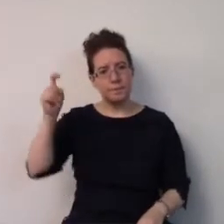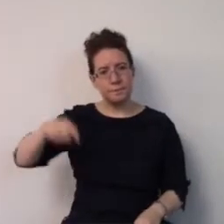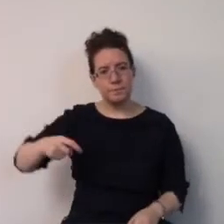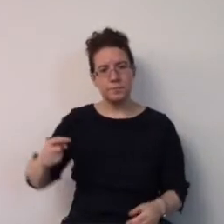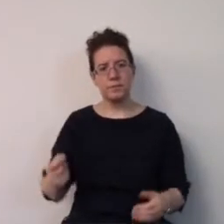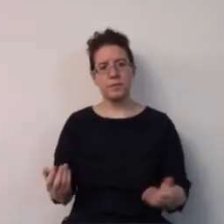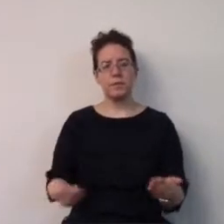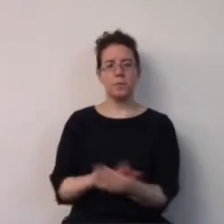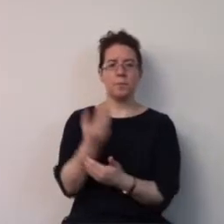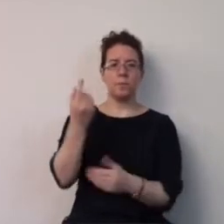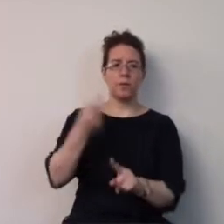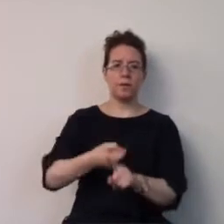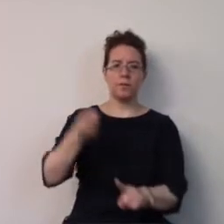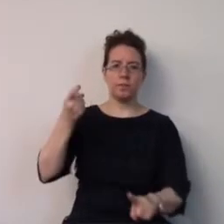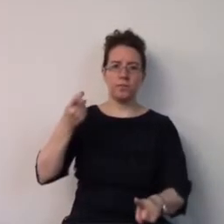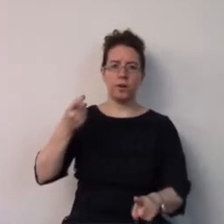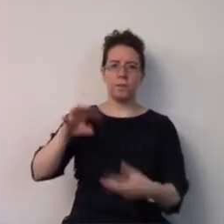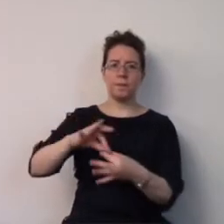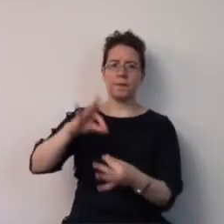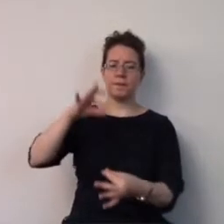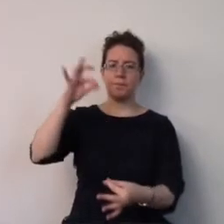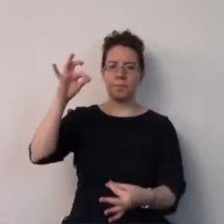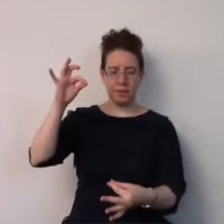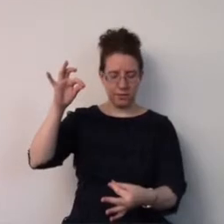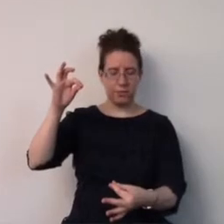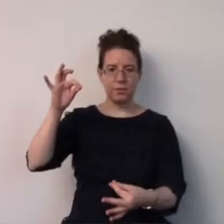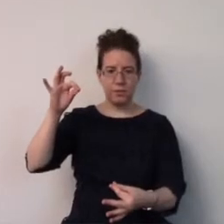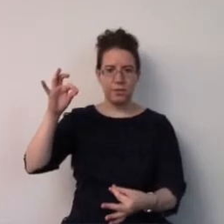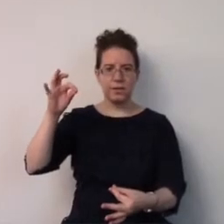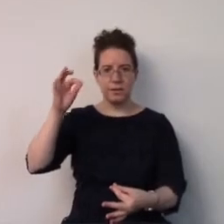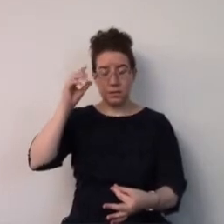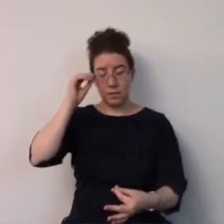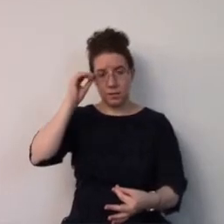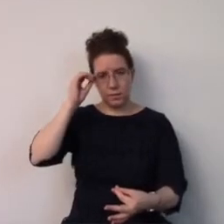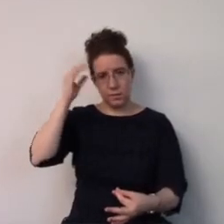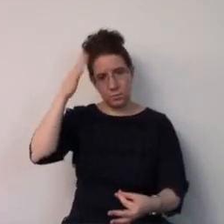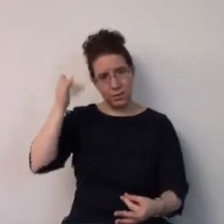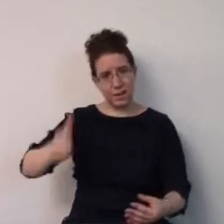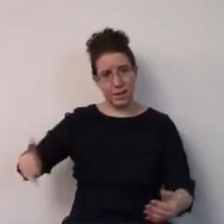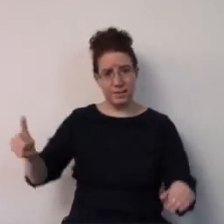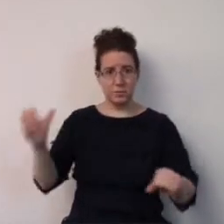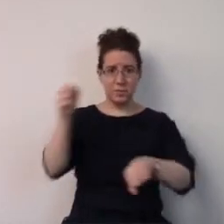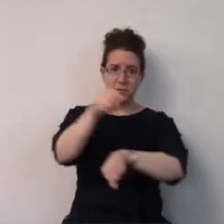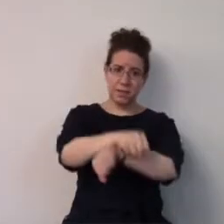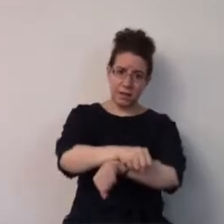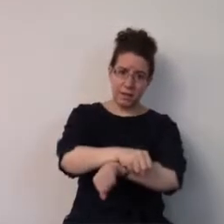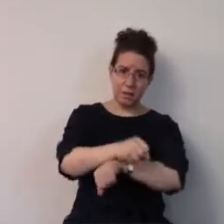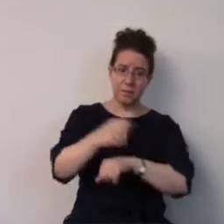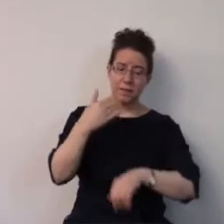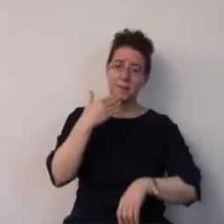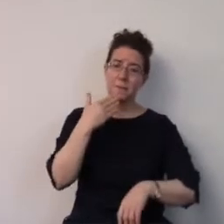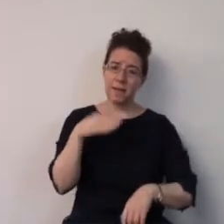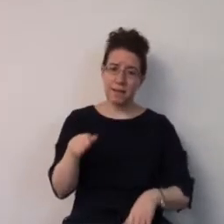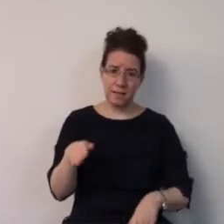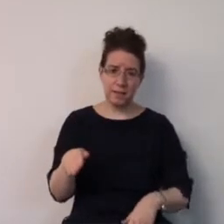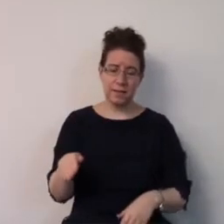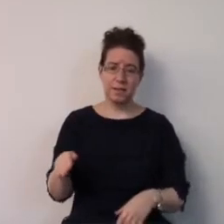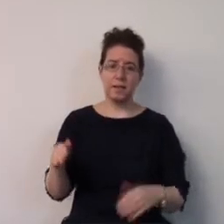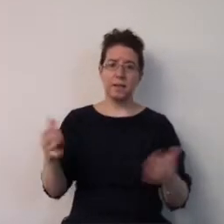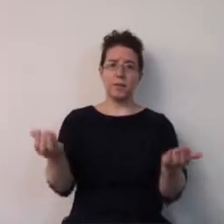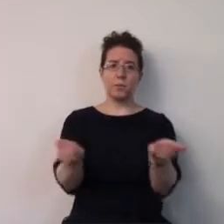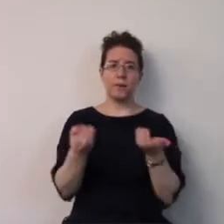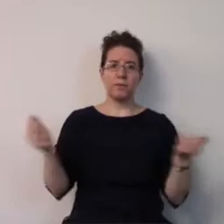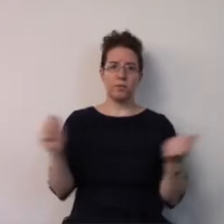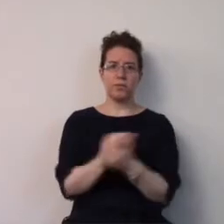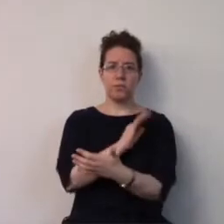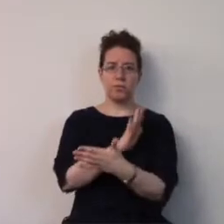Jesus. And then we need to do, when we've been born again, we need to do what Jude said. We need to keep ourselves in the love of